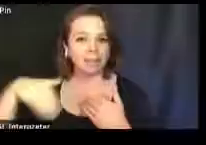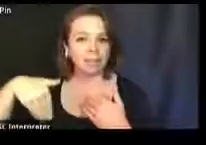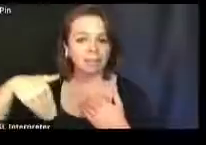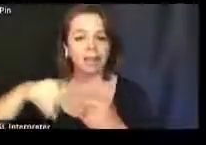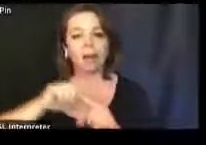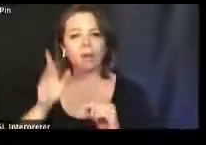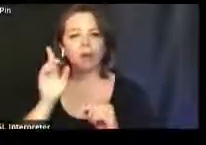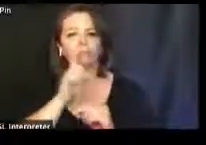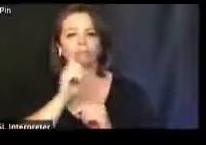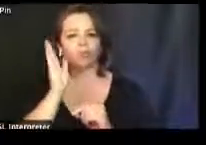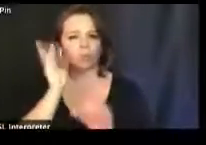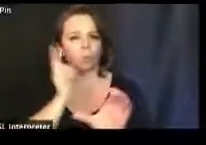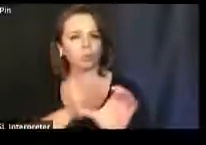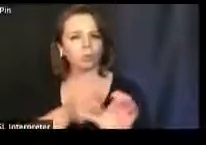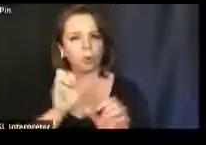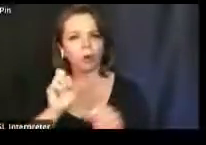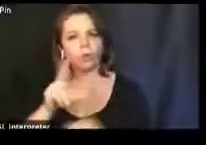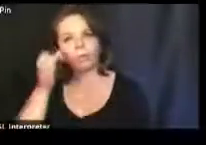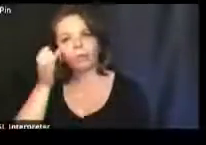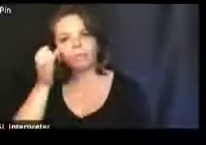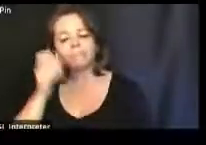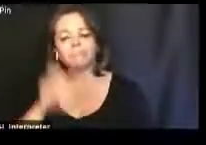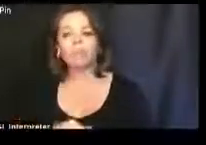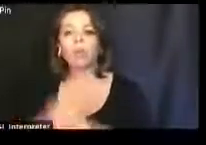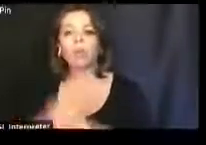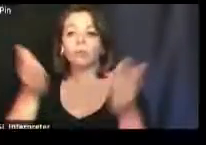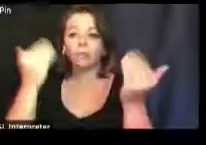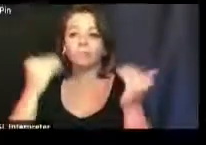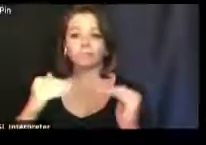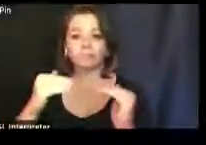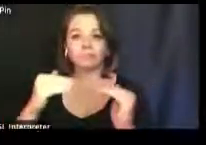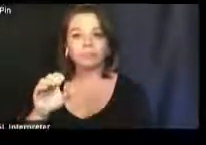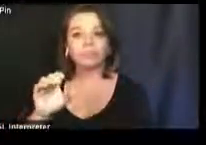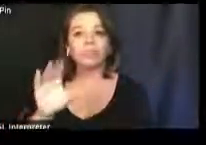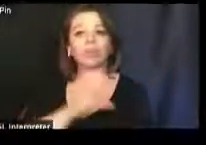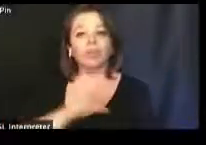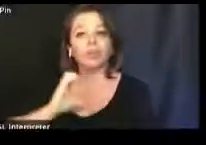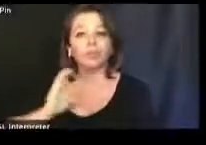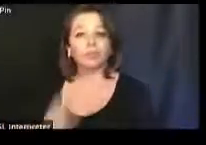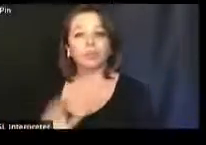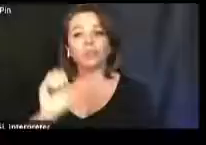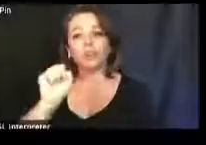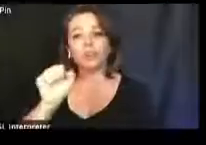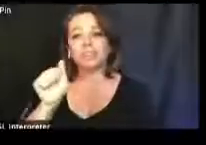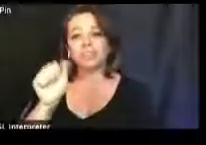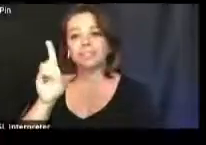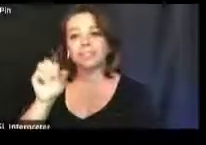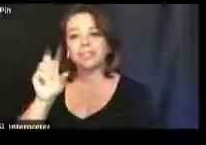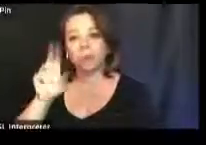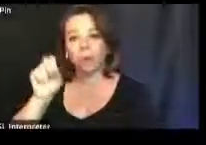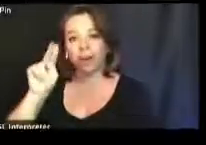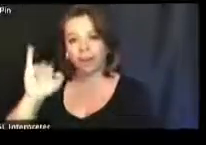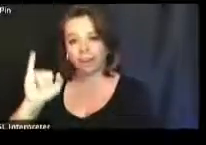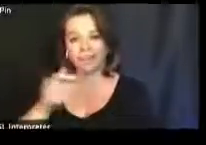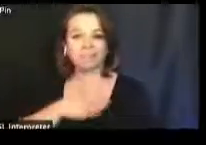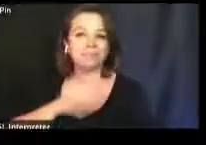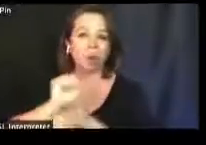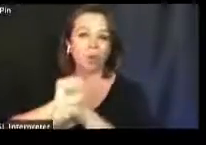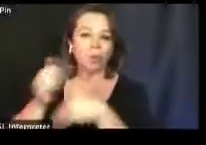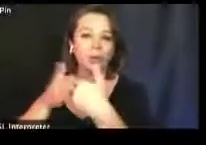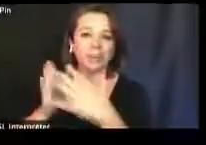move to Commissioner Sarah Sadwani, my work neighbor. That's right.